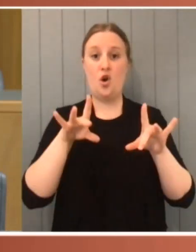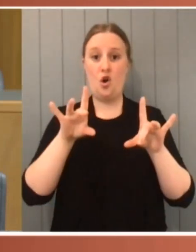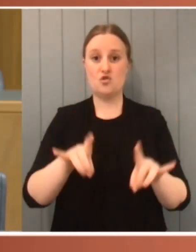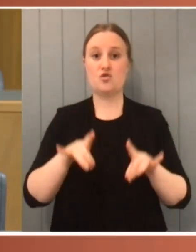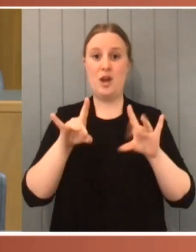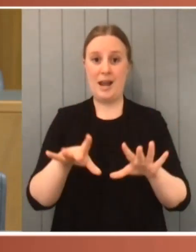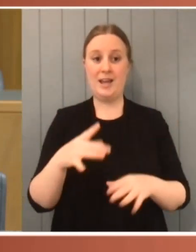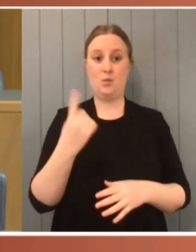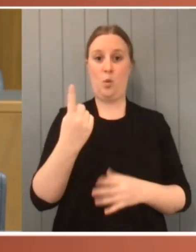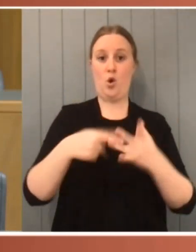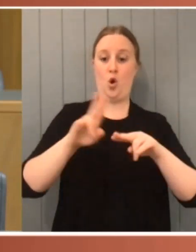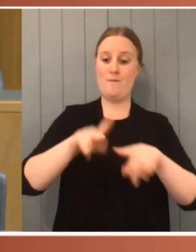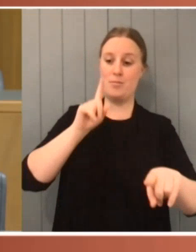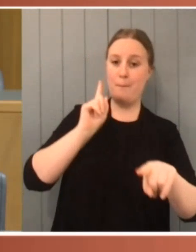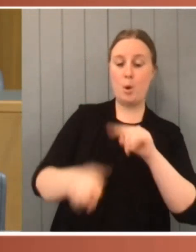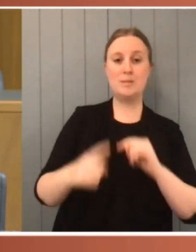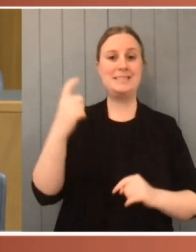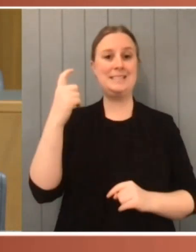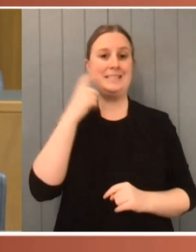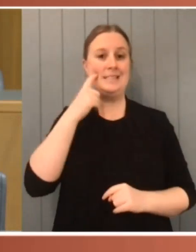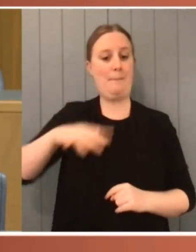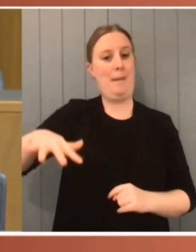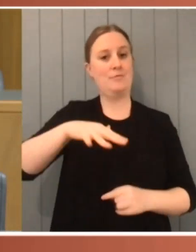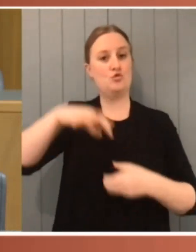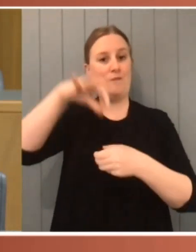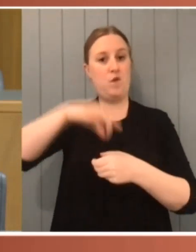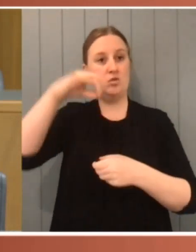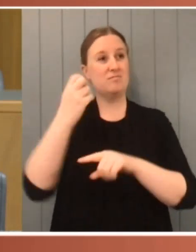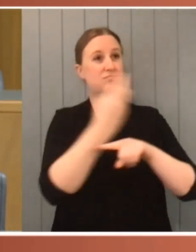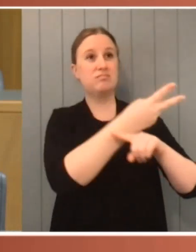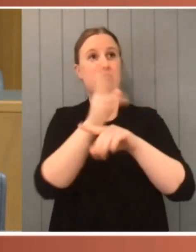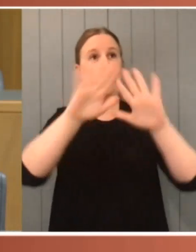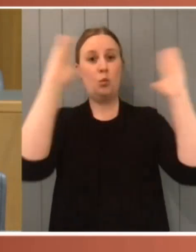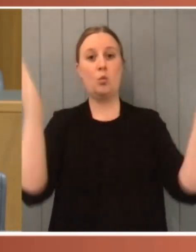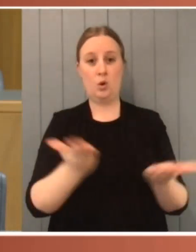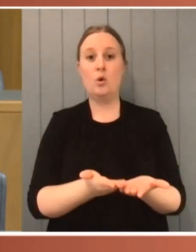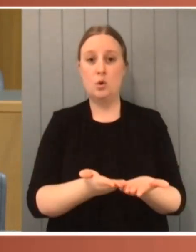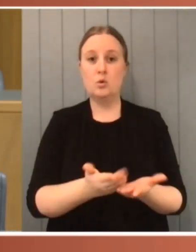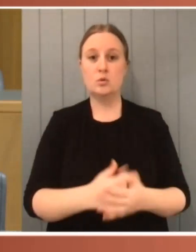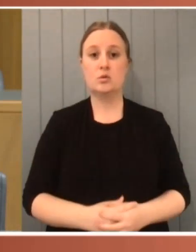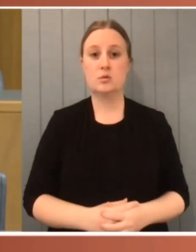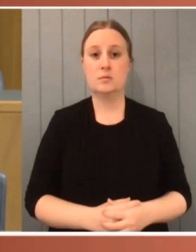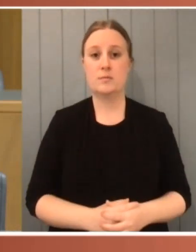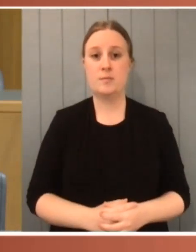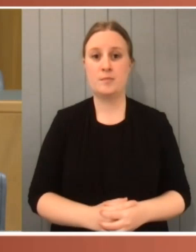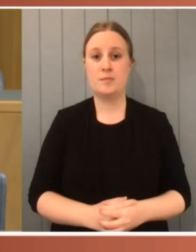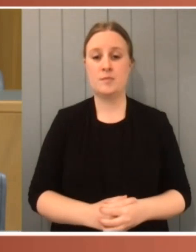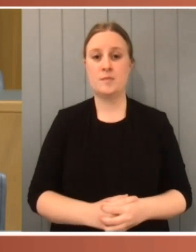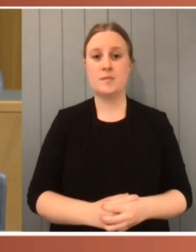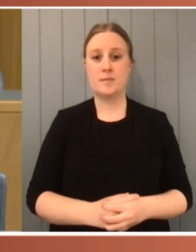world. Contrast this to state-based voter suppression practices in the United